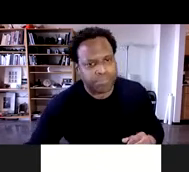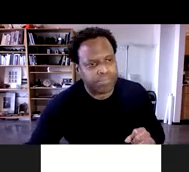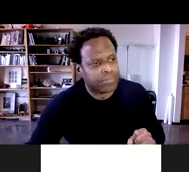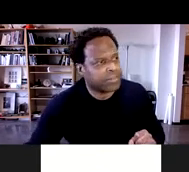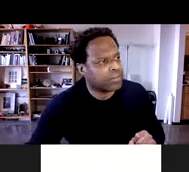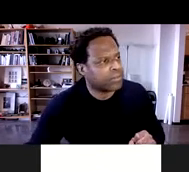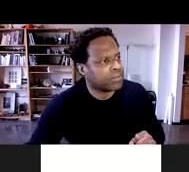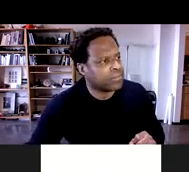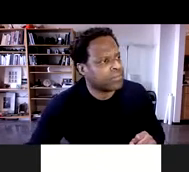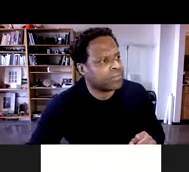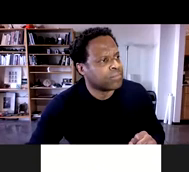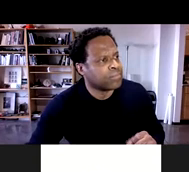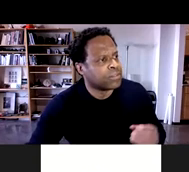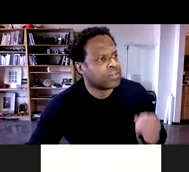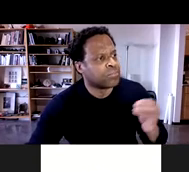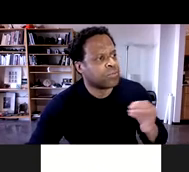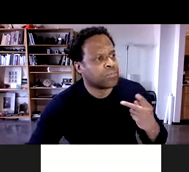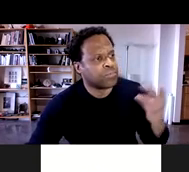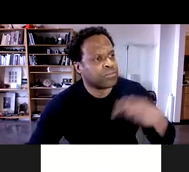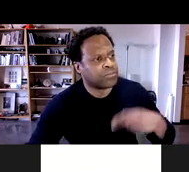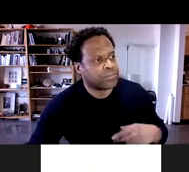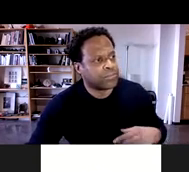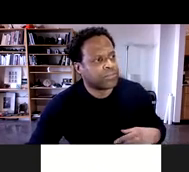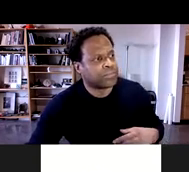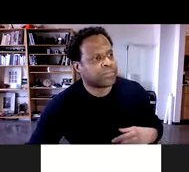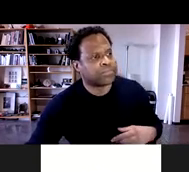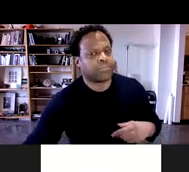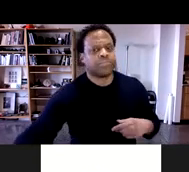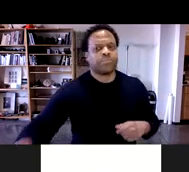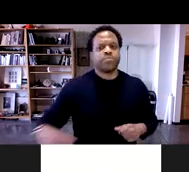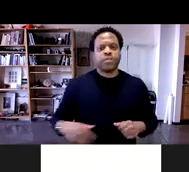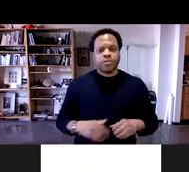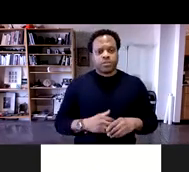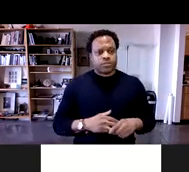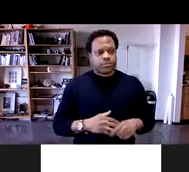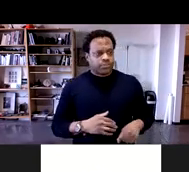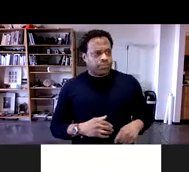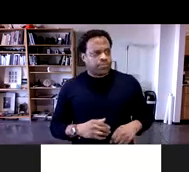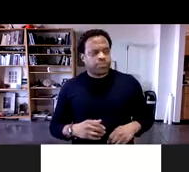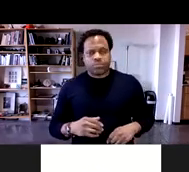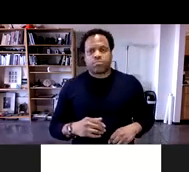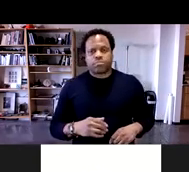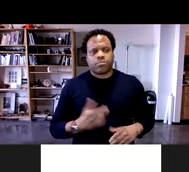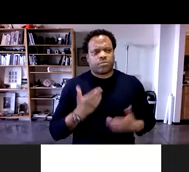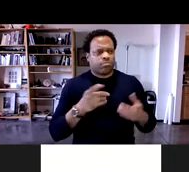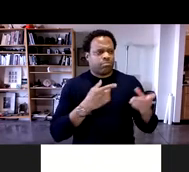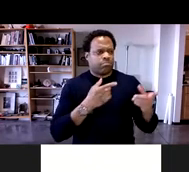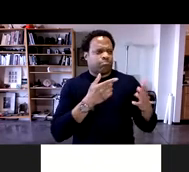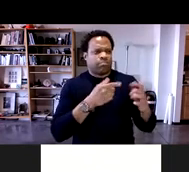Oh, excuse me. Just 1 second. I think there's more people coming in.